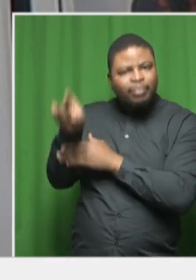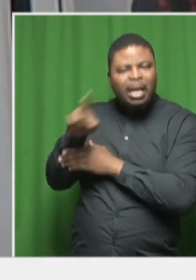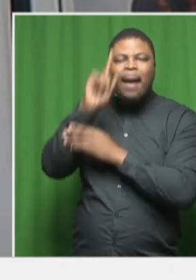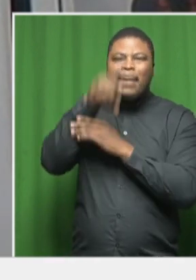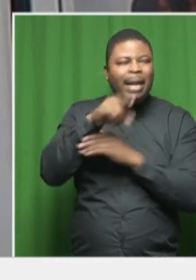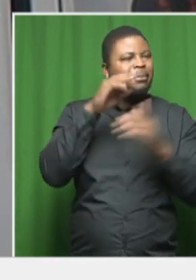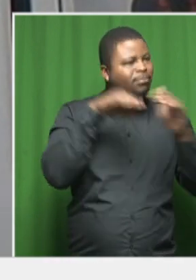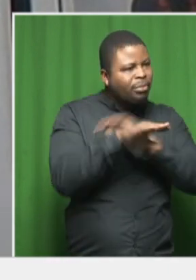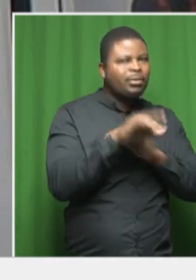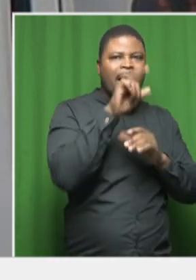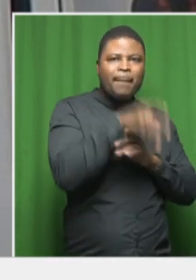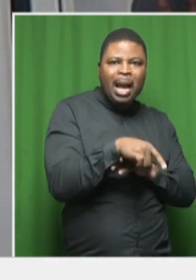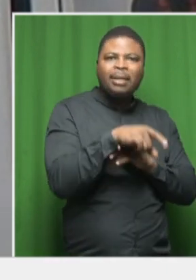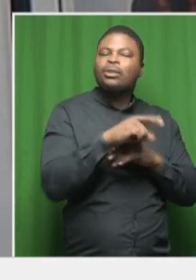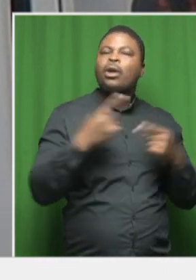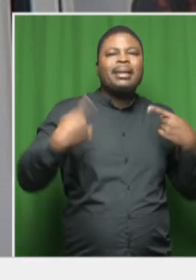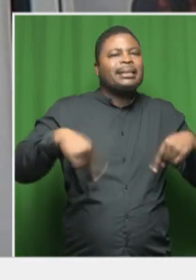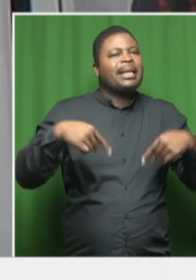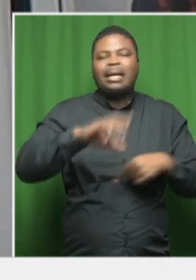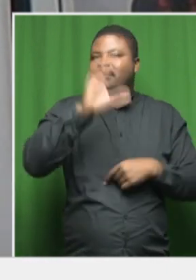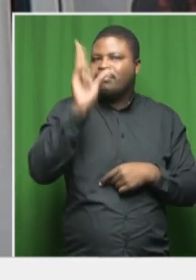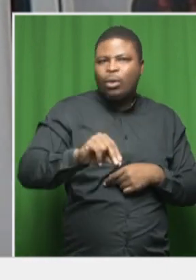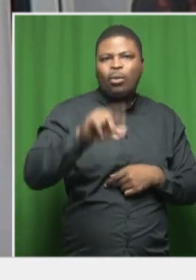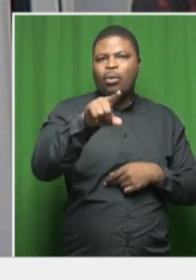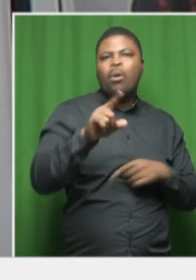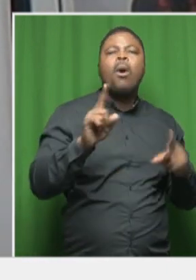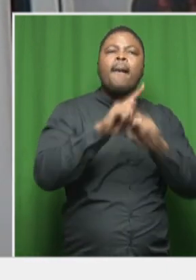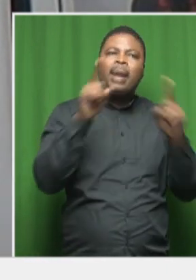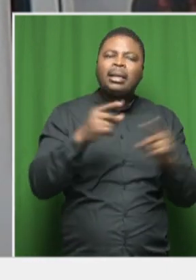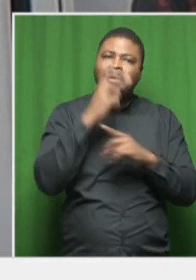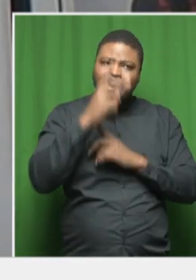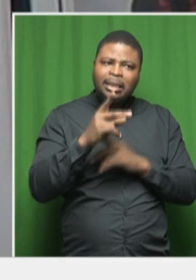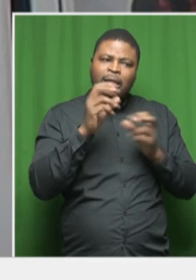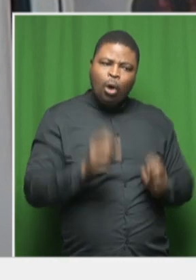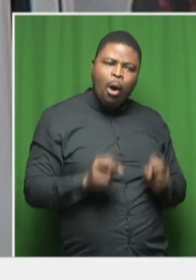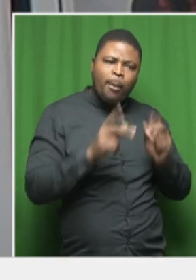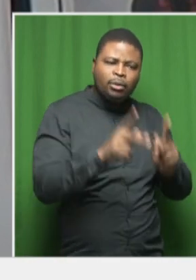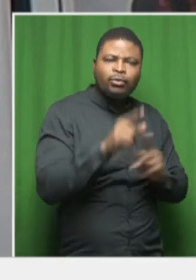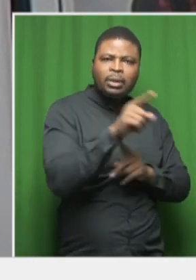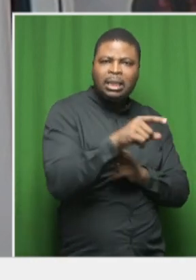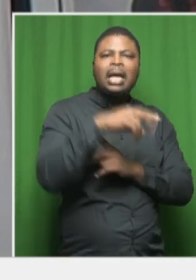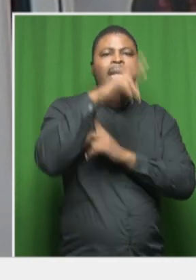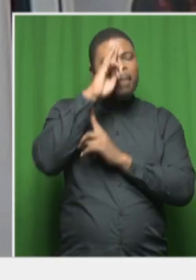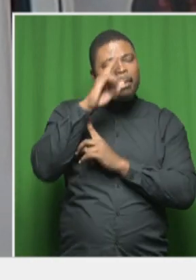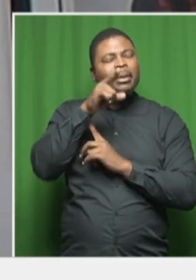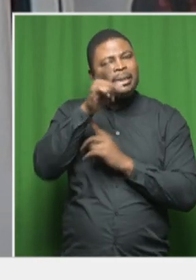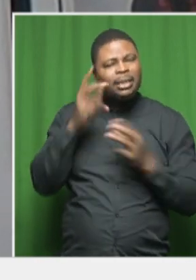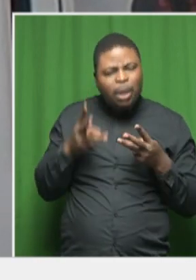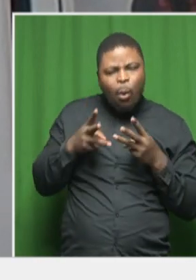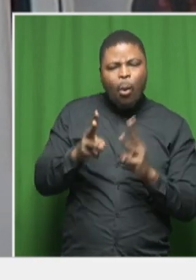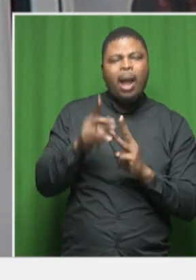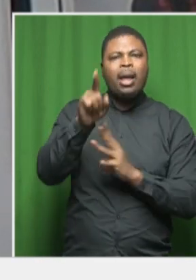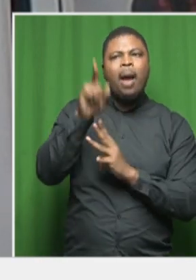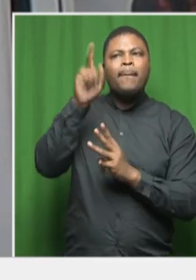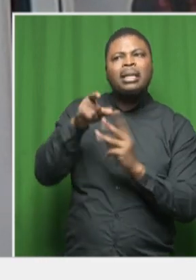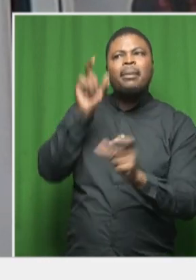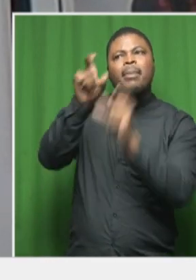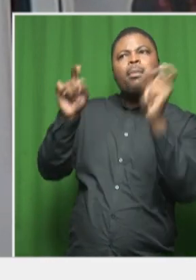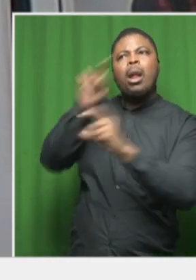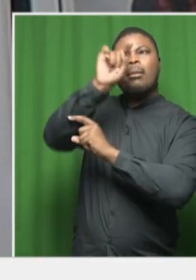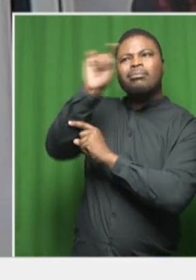Don't be scared. Think of it as an opportunity. This is really the way that you will connect with